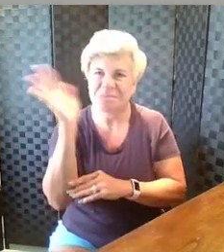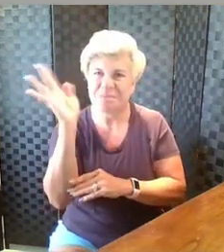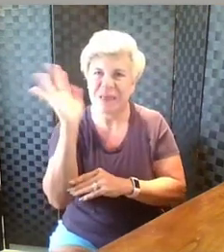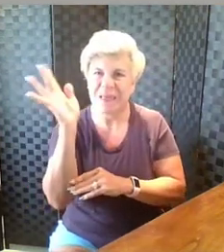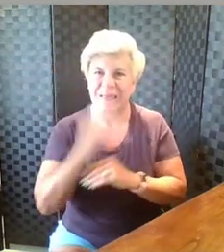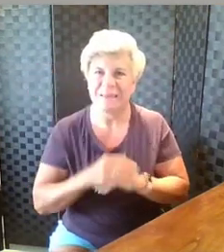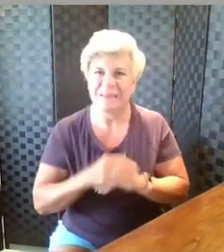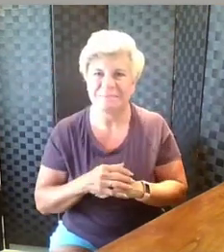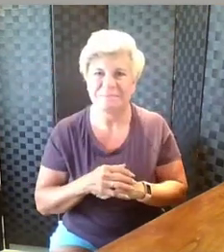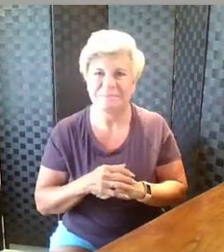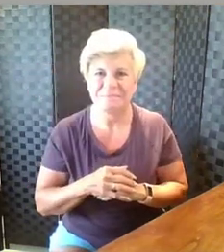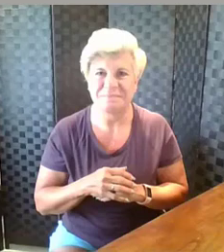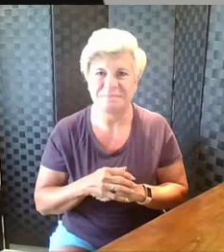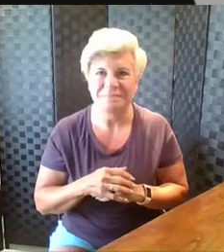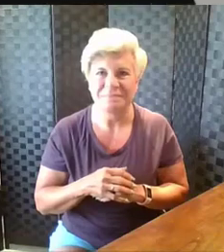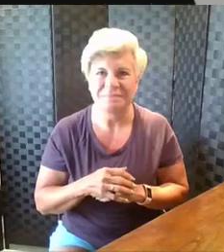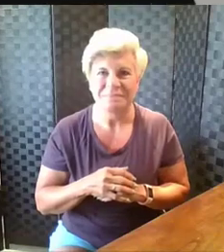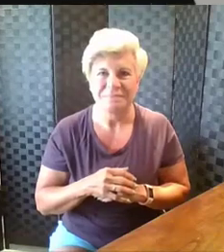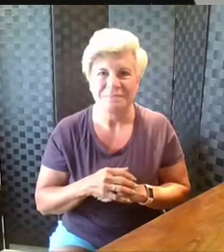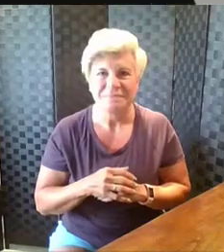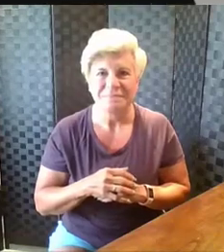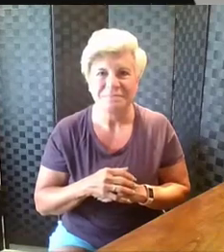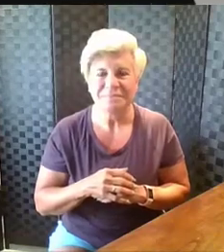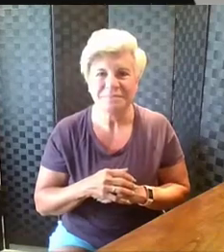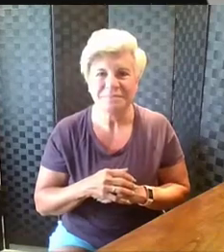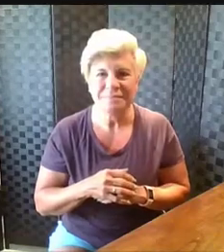guys. See you soon.